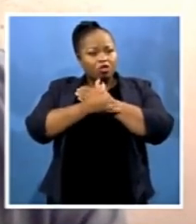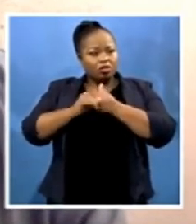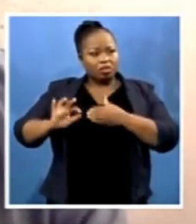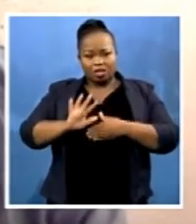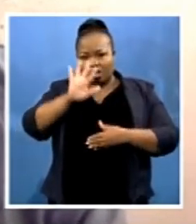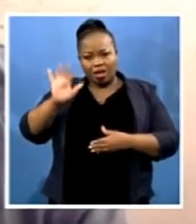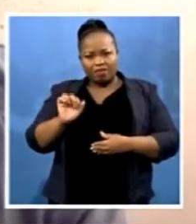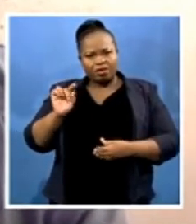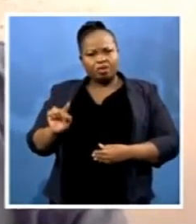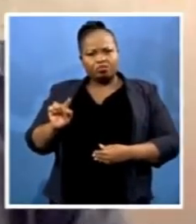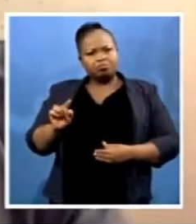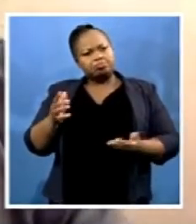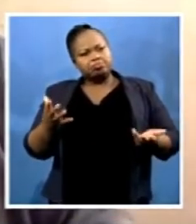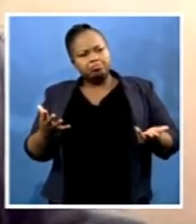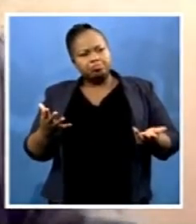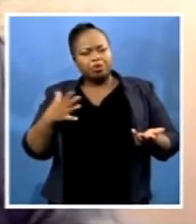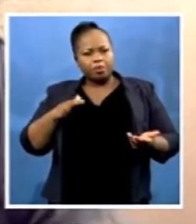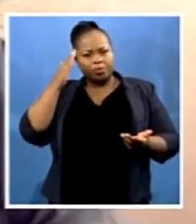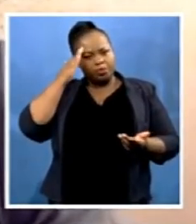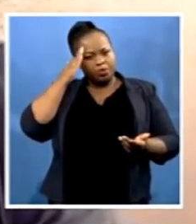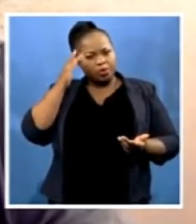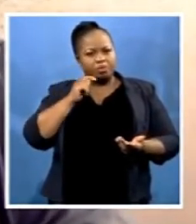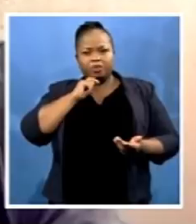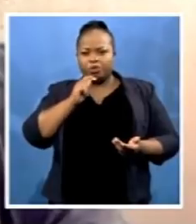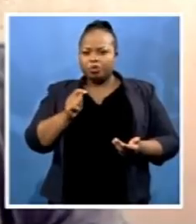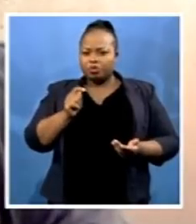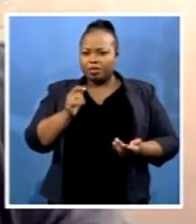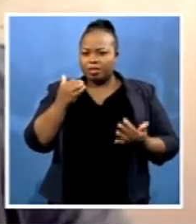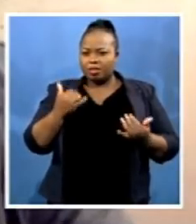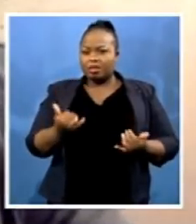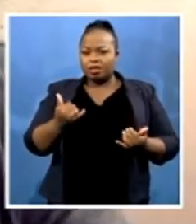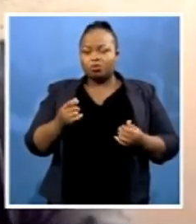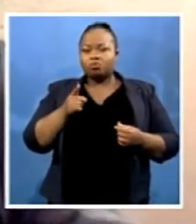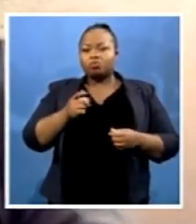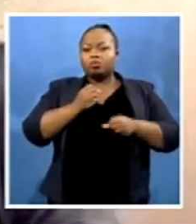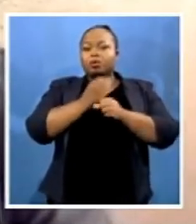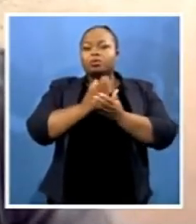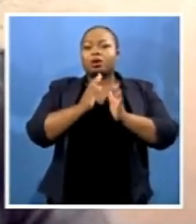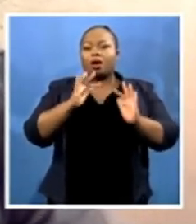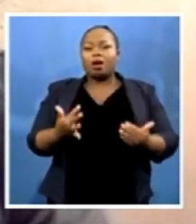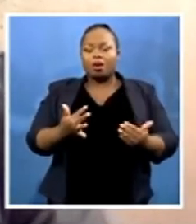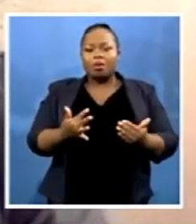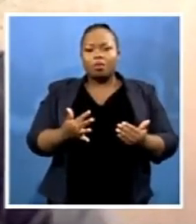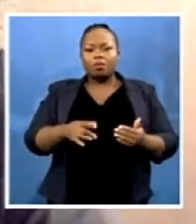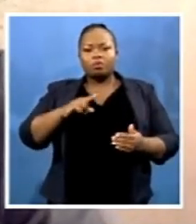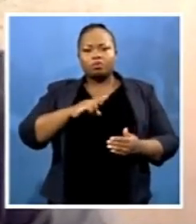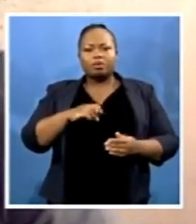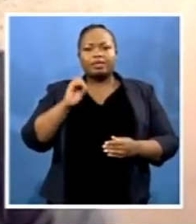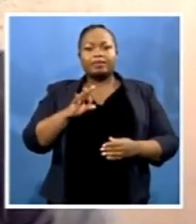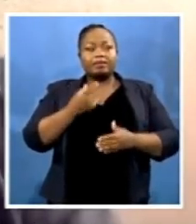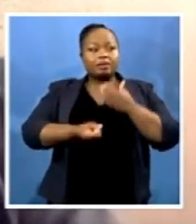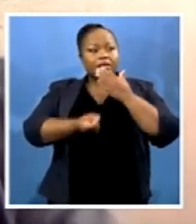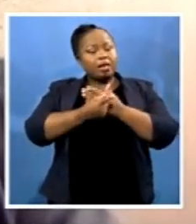what is being done to ensure that at the peak of these pandemics, when the peak eventually happens, they are better prepared to respond?